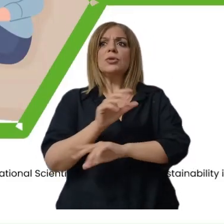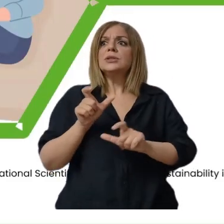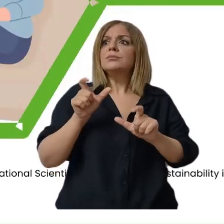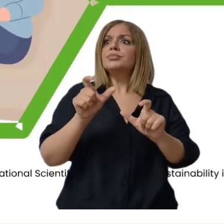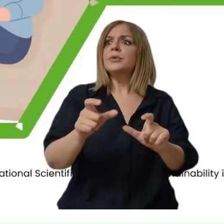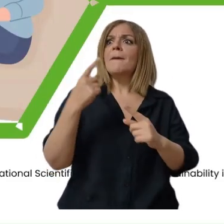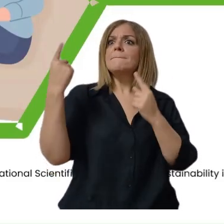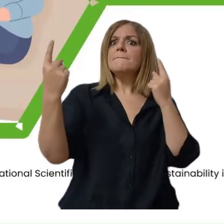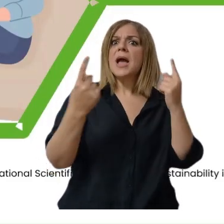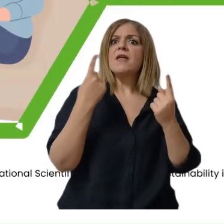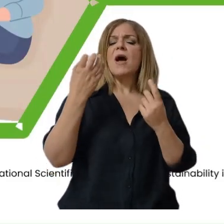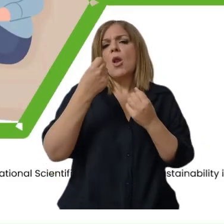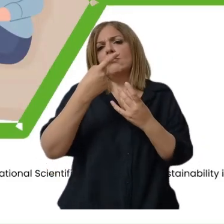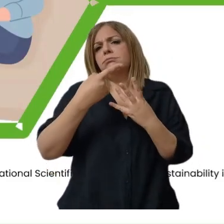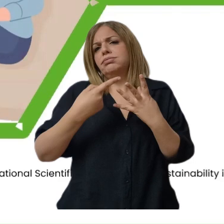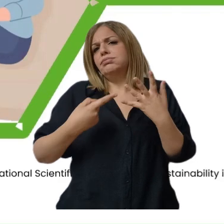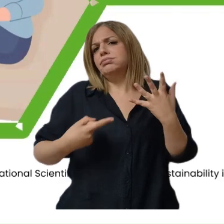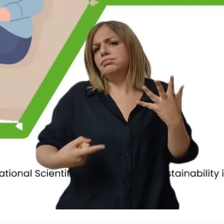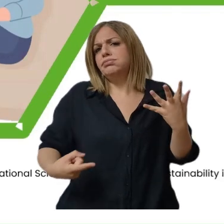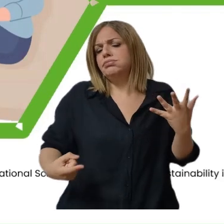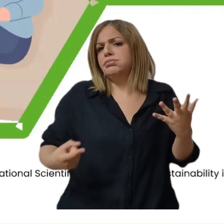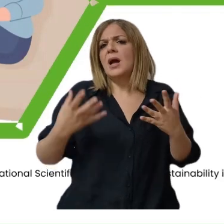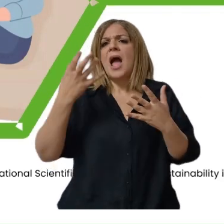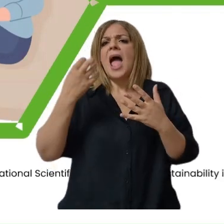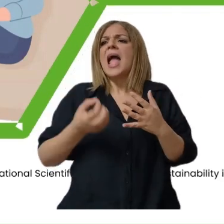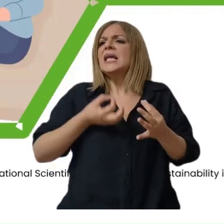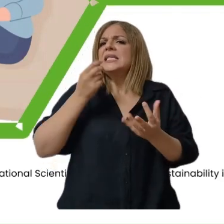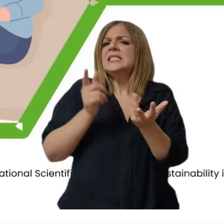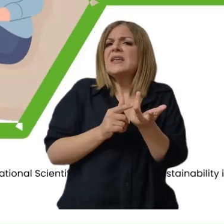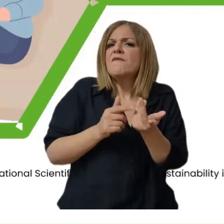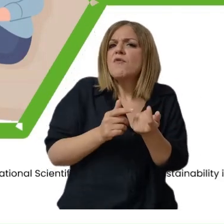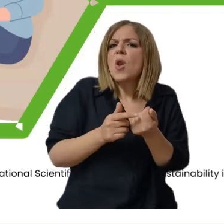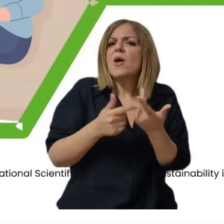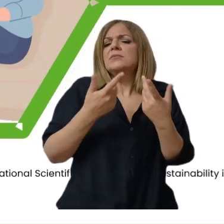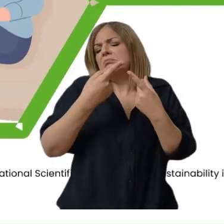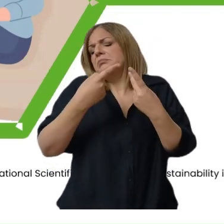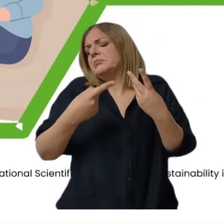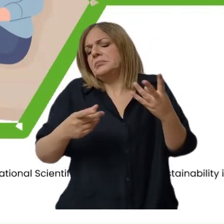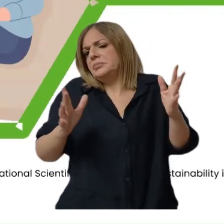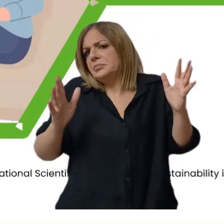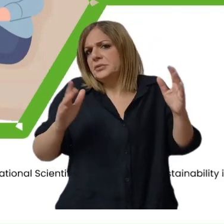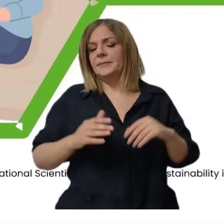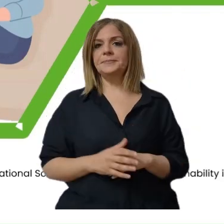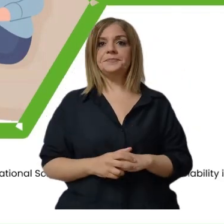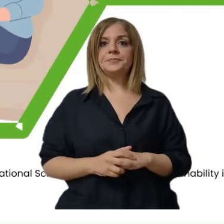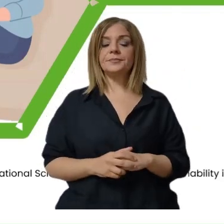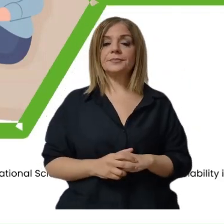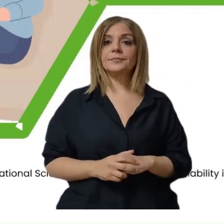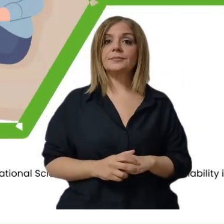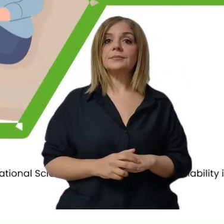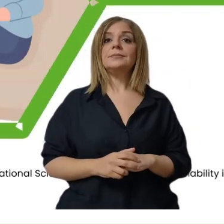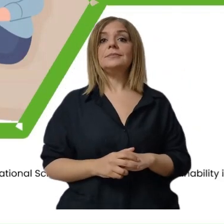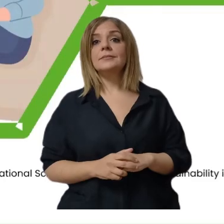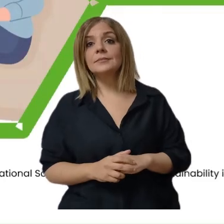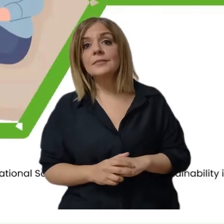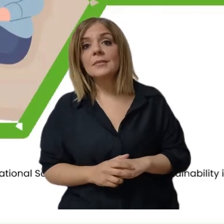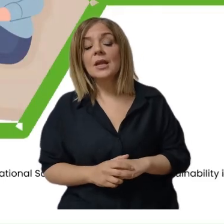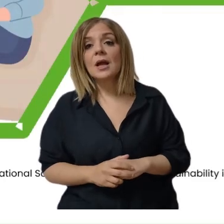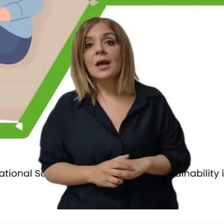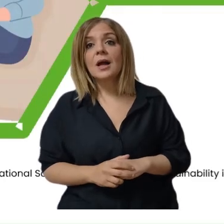architect, and there are many more like sustainable consultant and so on. However,